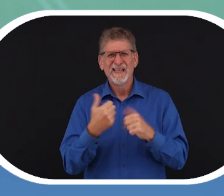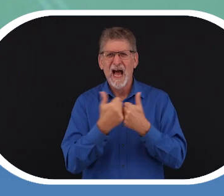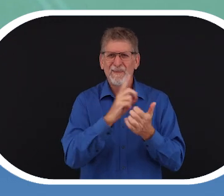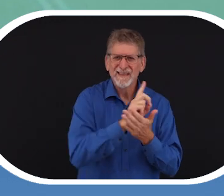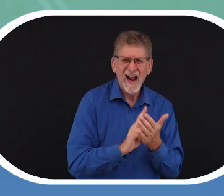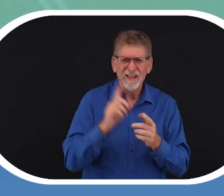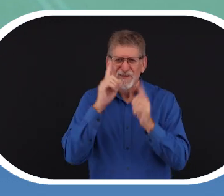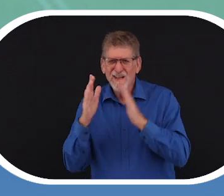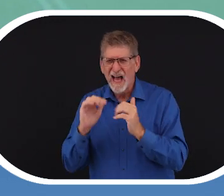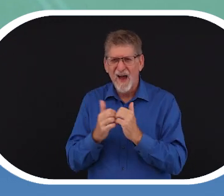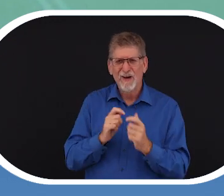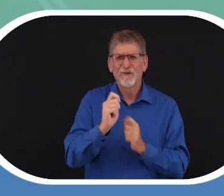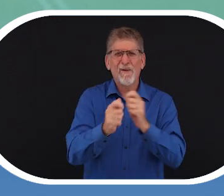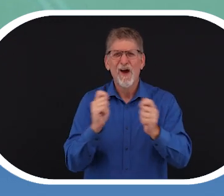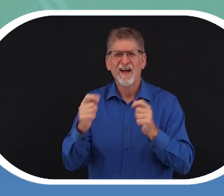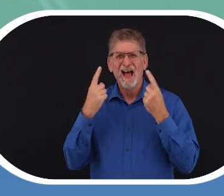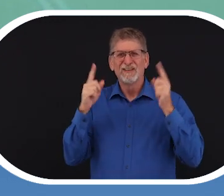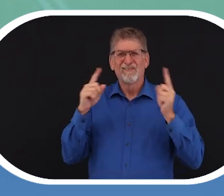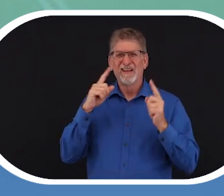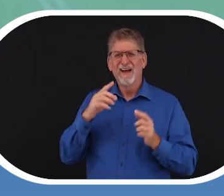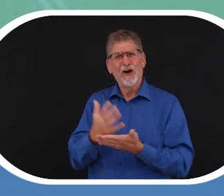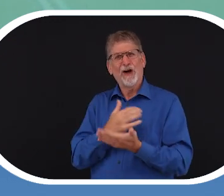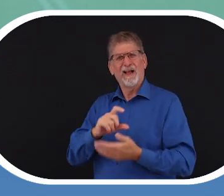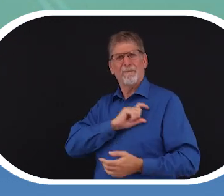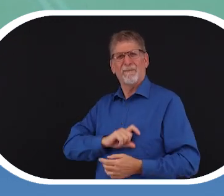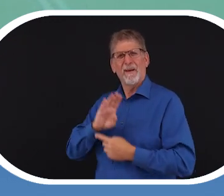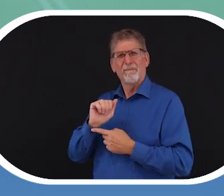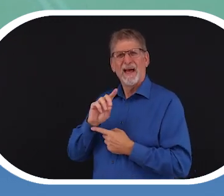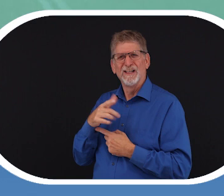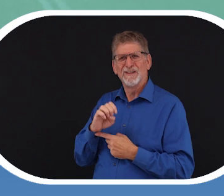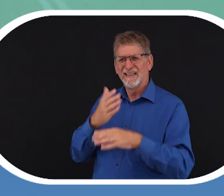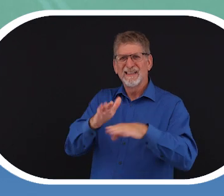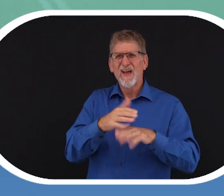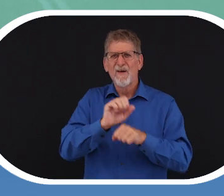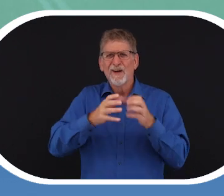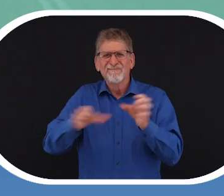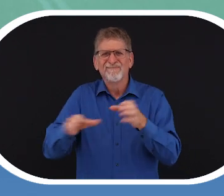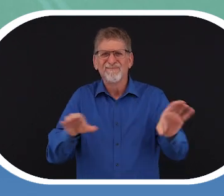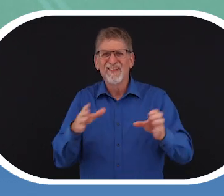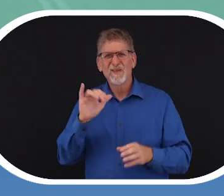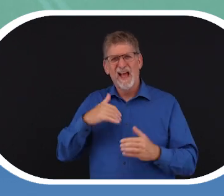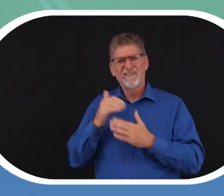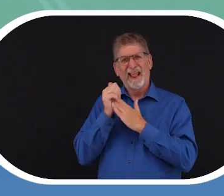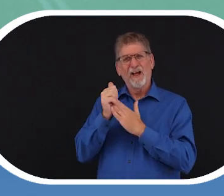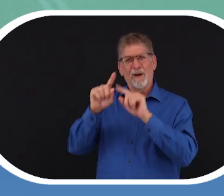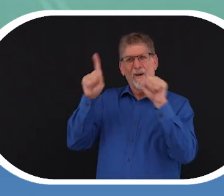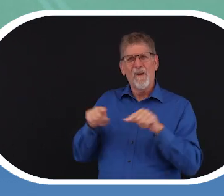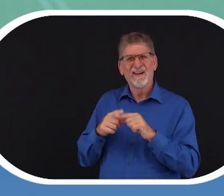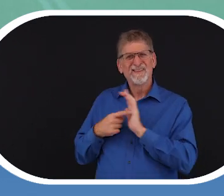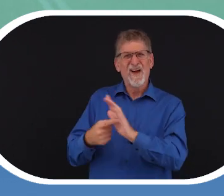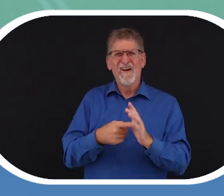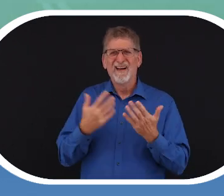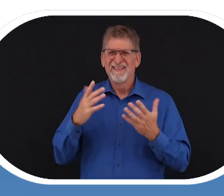to reward achievements, to earn badges and divide work. And we also have a leaderboard, which has been particularly successful for some of our after-school and